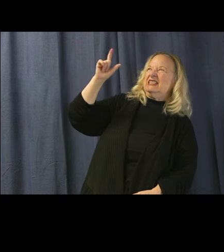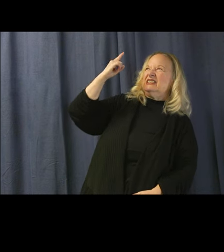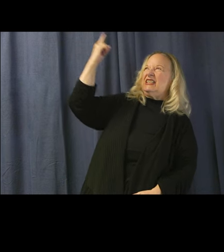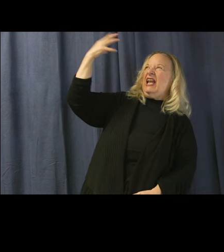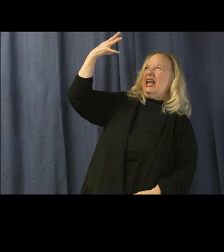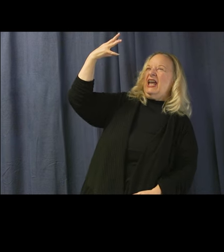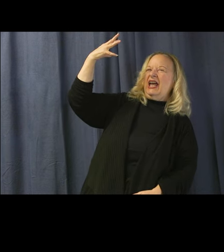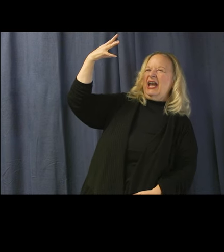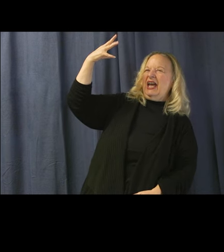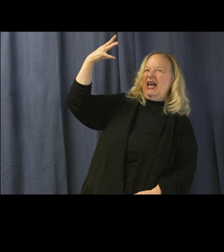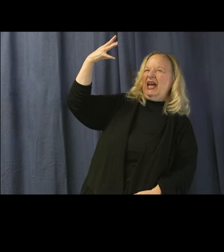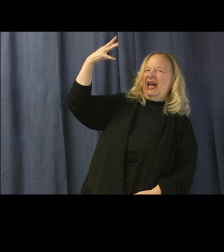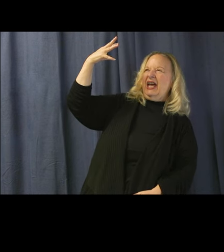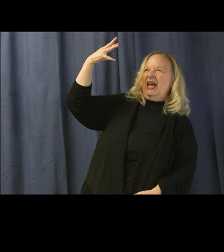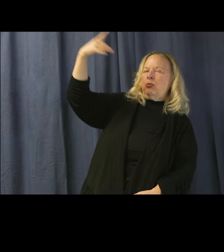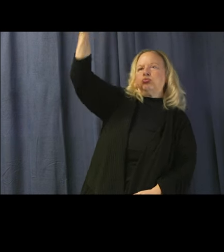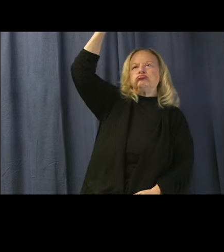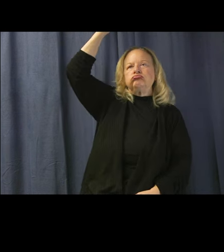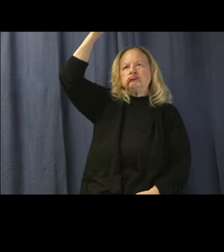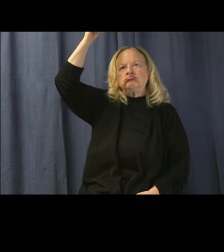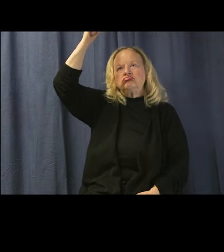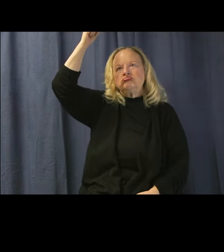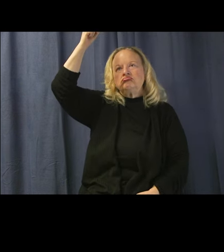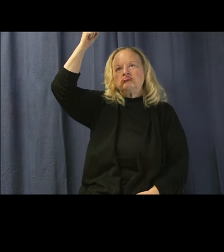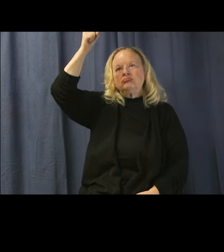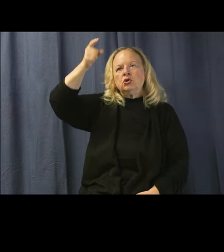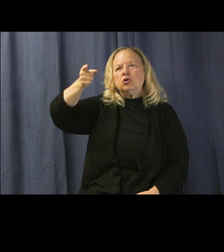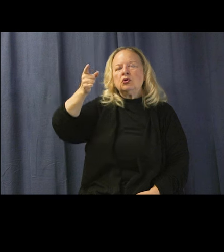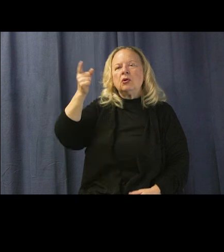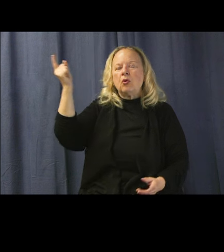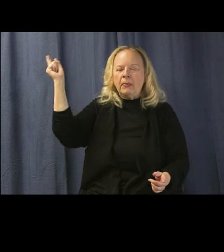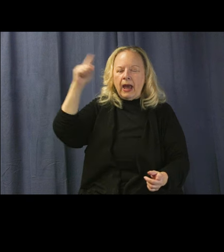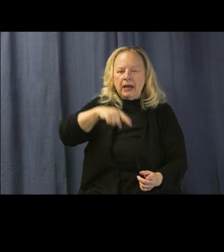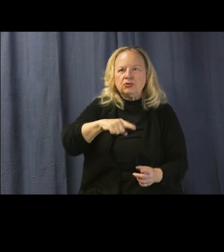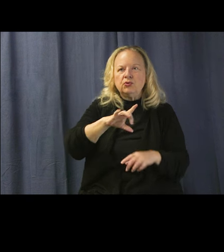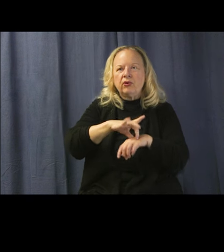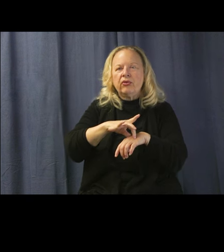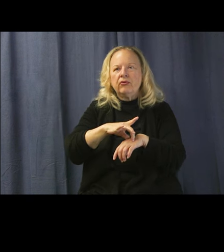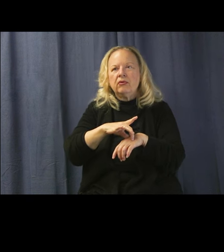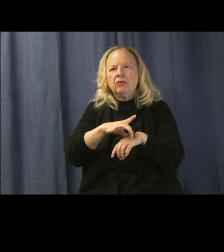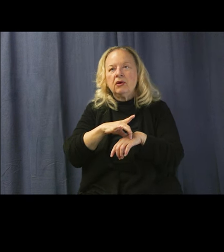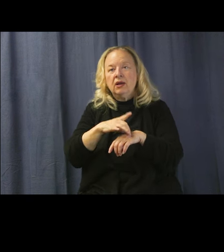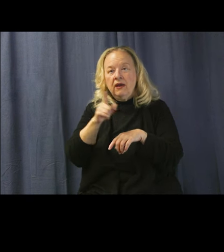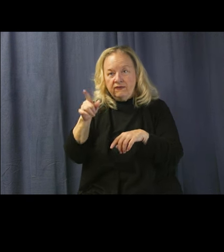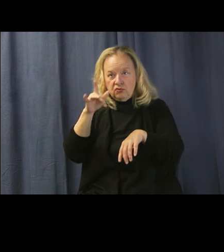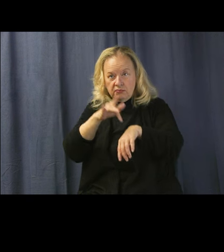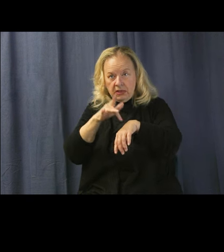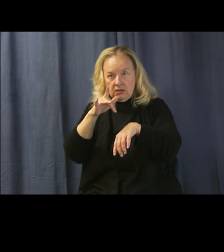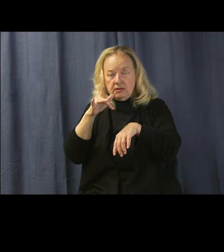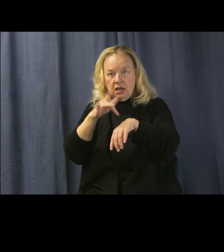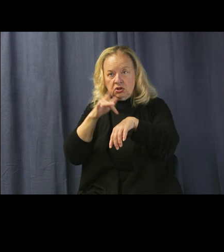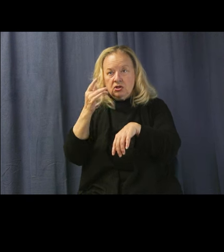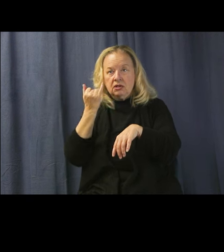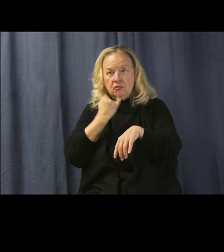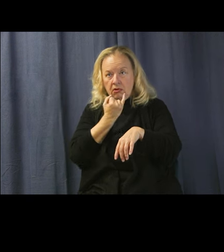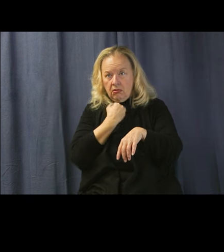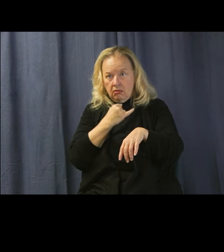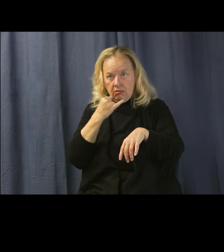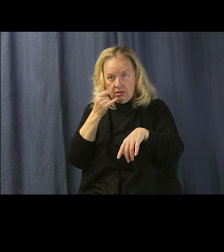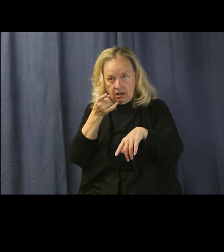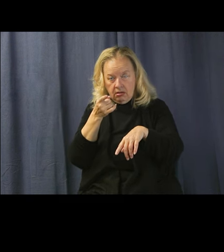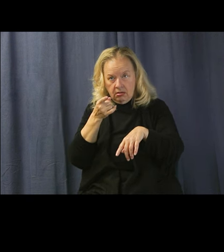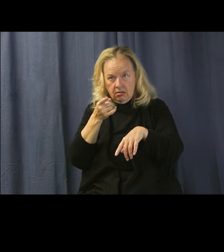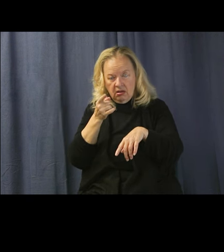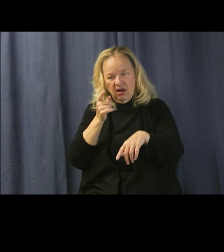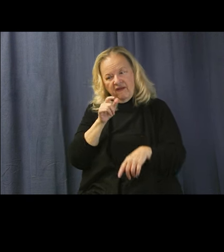the sun, you're going to burn up. So we're going to come back to Earth. How many of you have been to Israel? How many of you